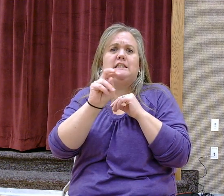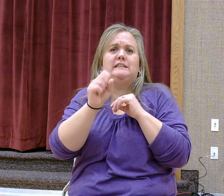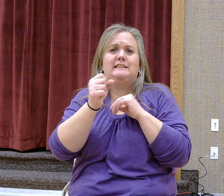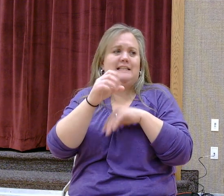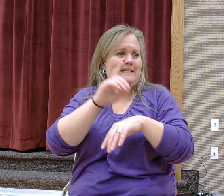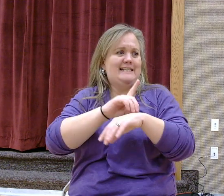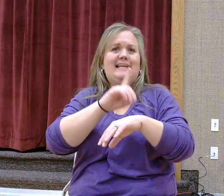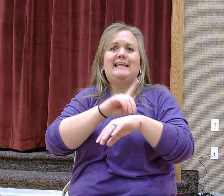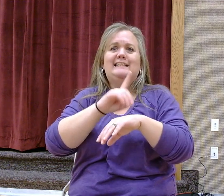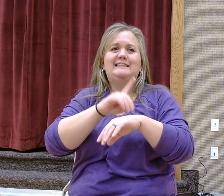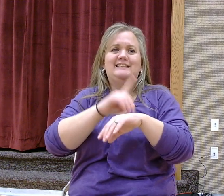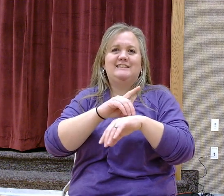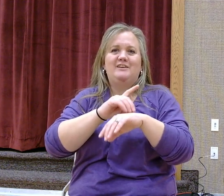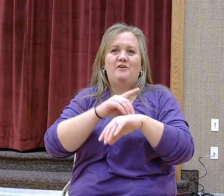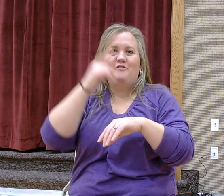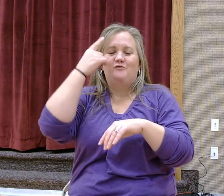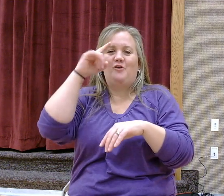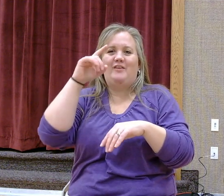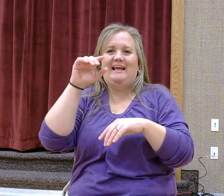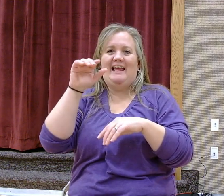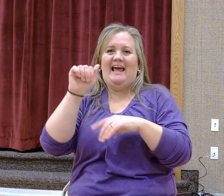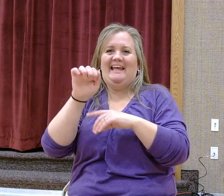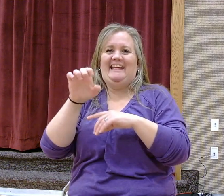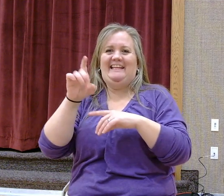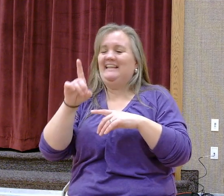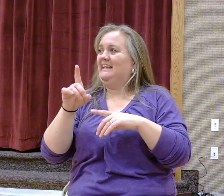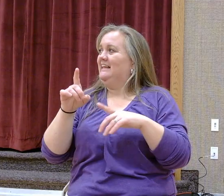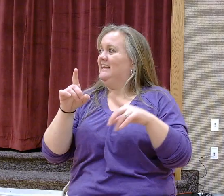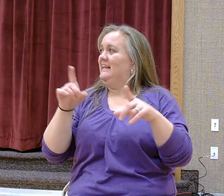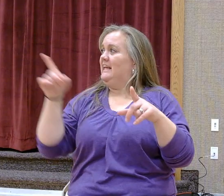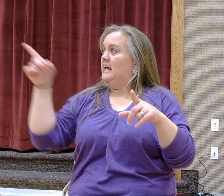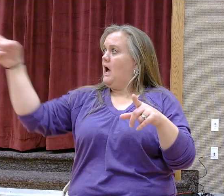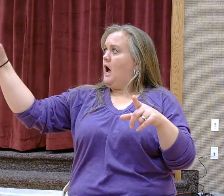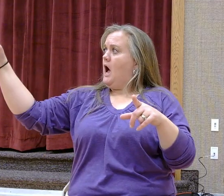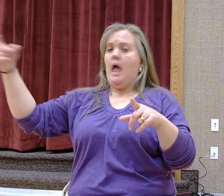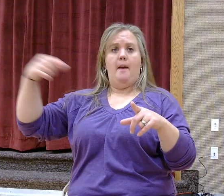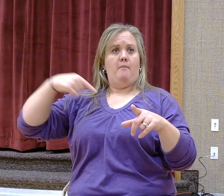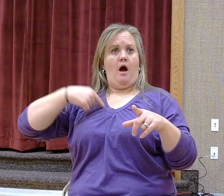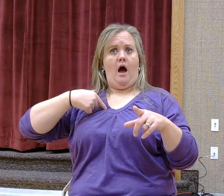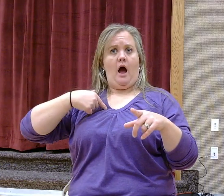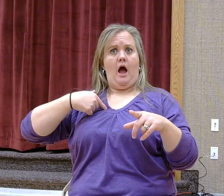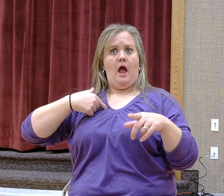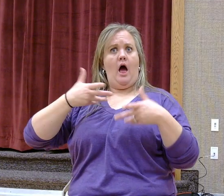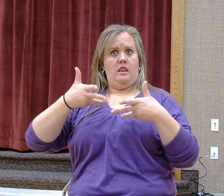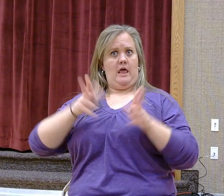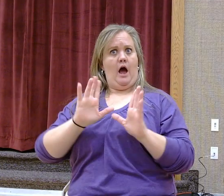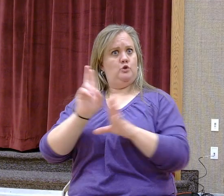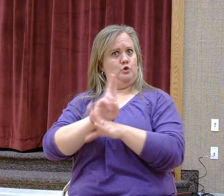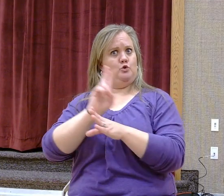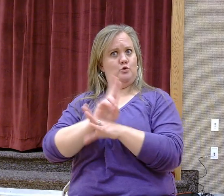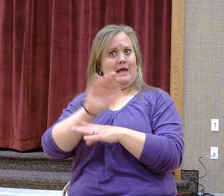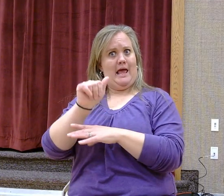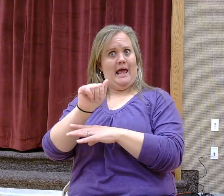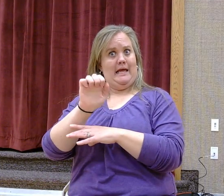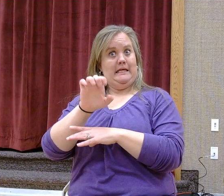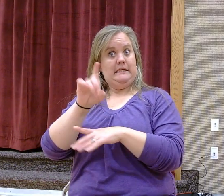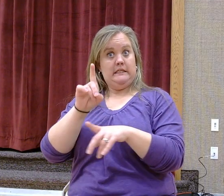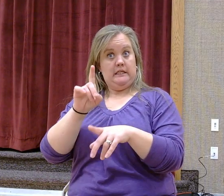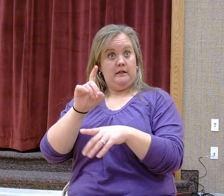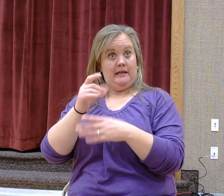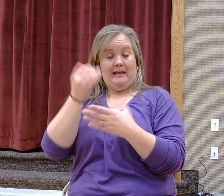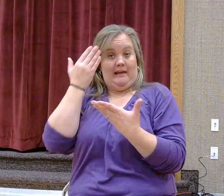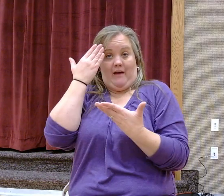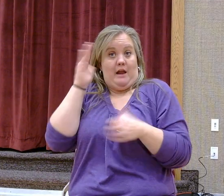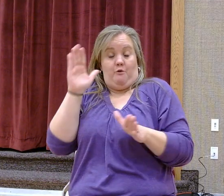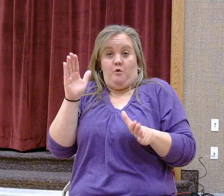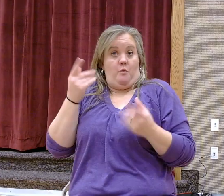100%. 100%. Hey, am I authorized to use an AED if I have no idea what I'm doing? You are. They're actually really simple. When you